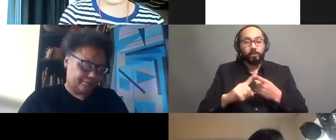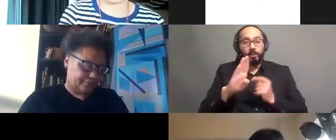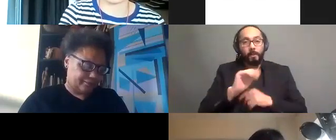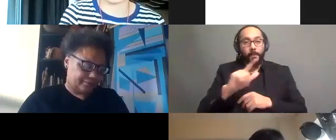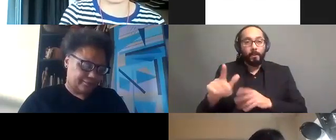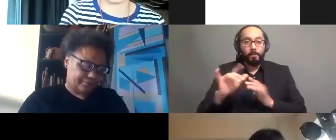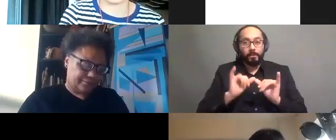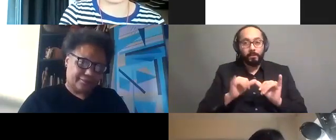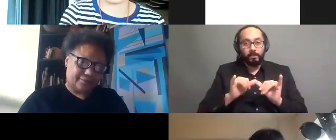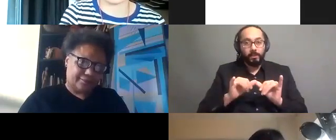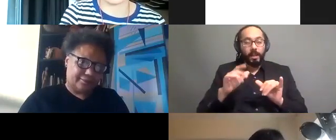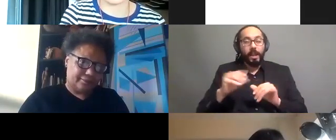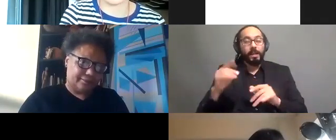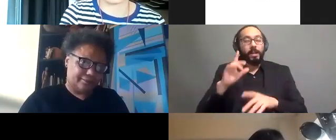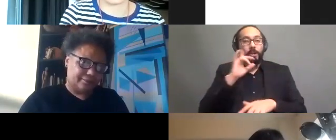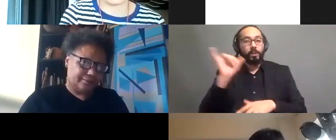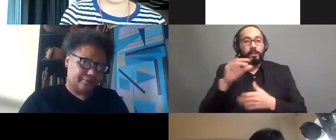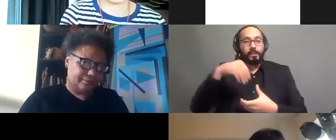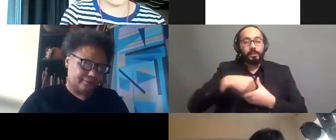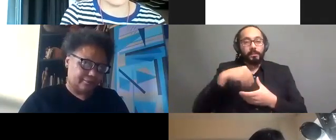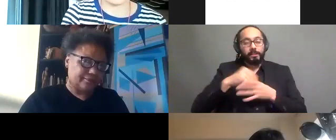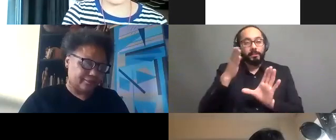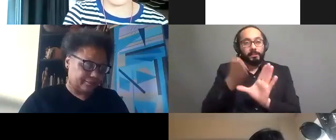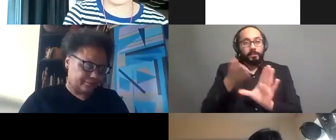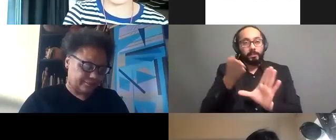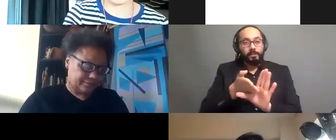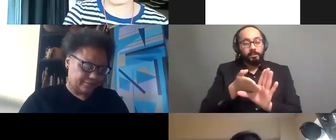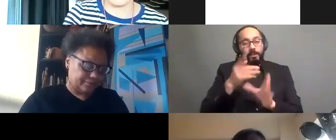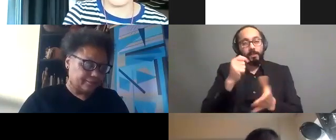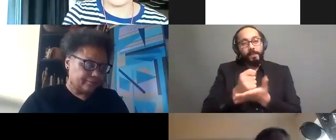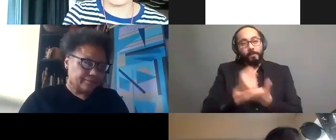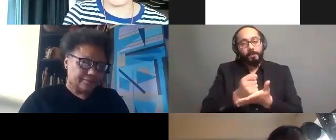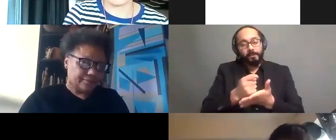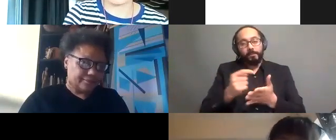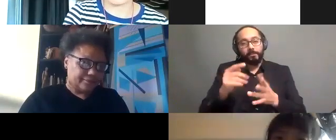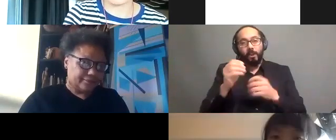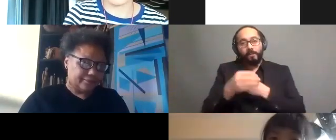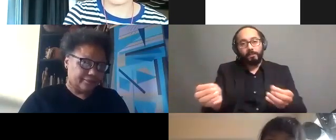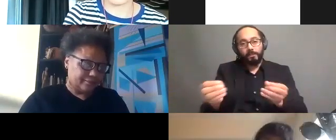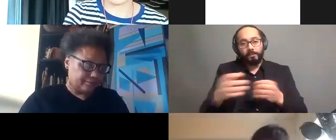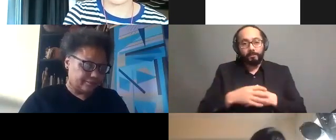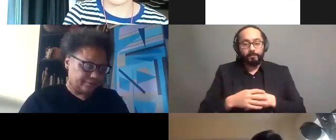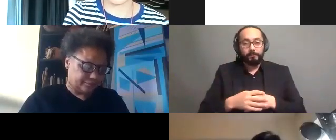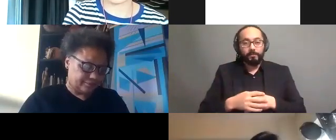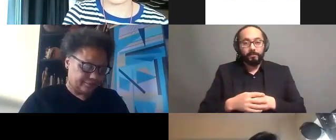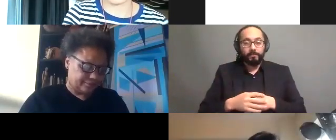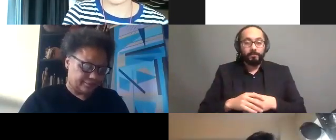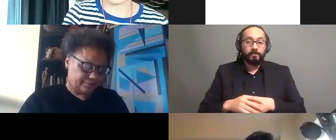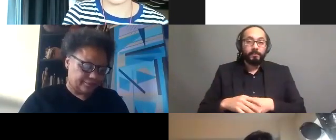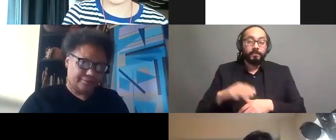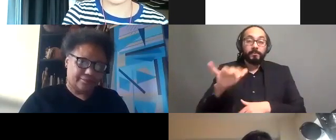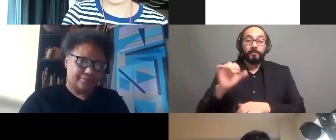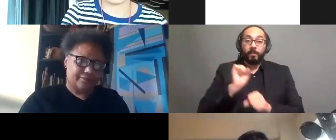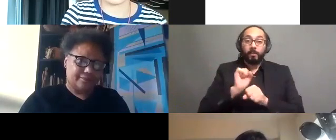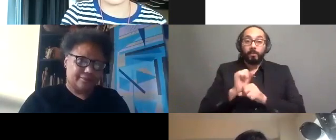setting that resembles the interior of a psychiatrist therapy session. This participatory work asks an audience to